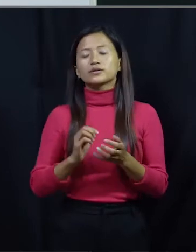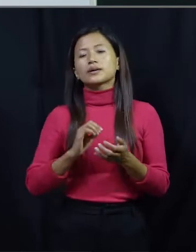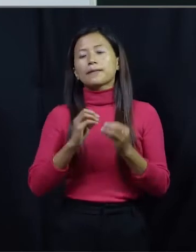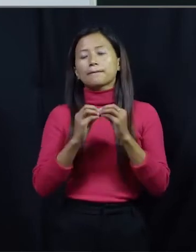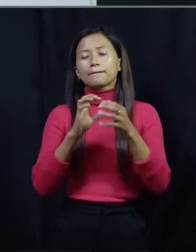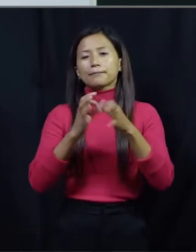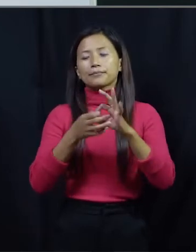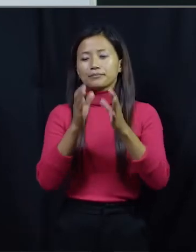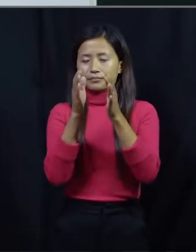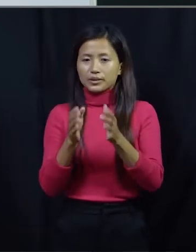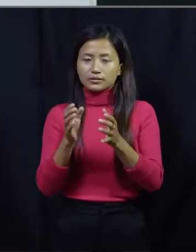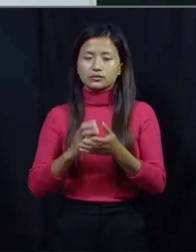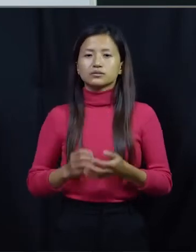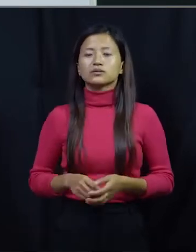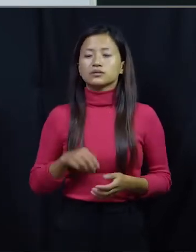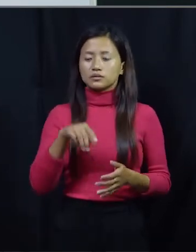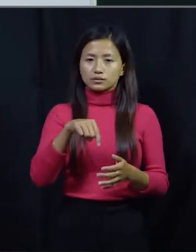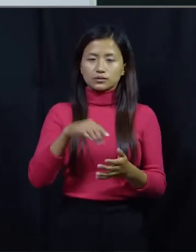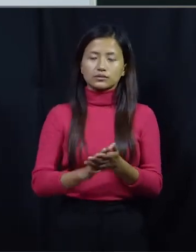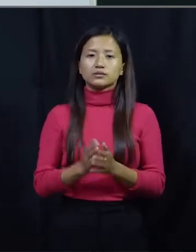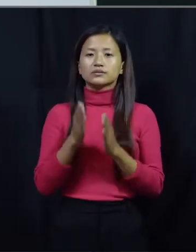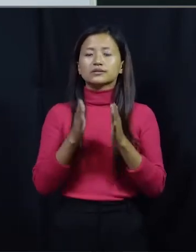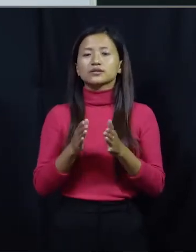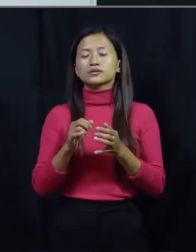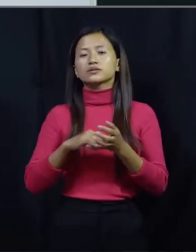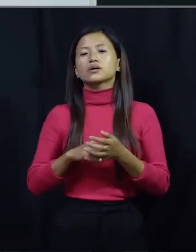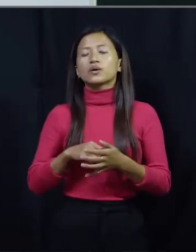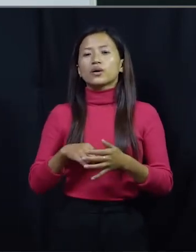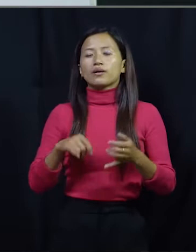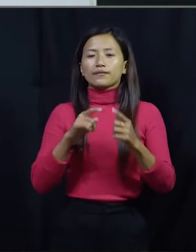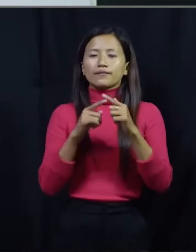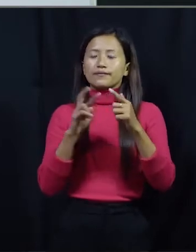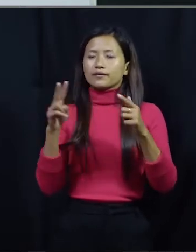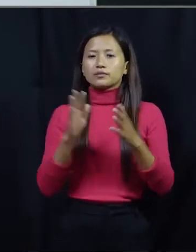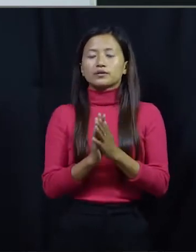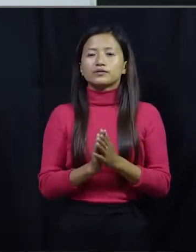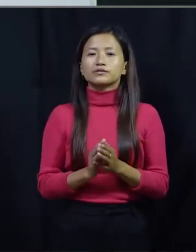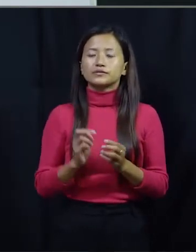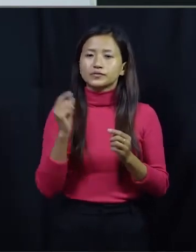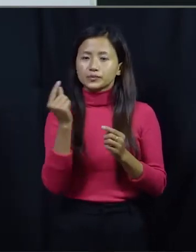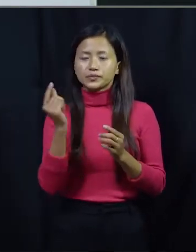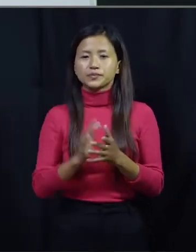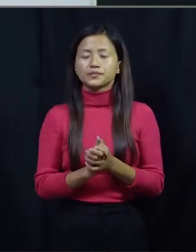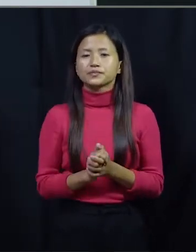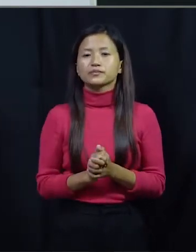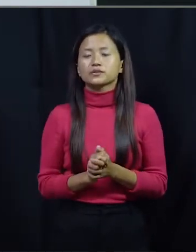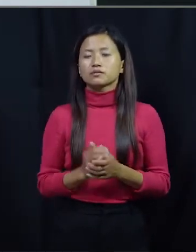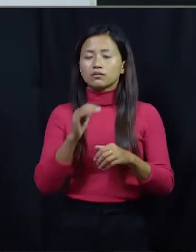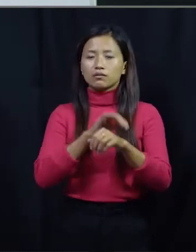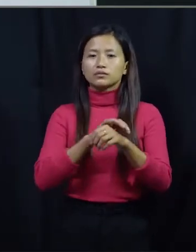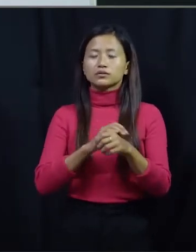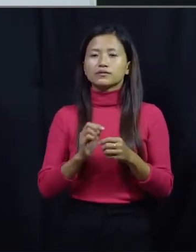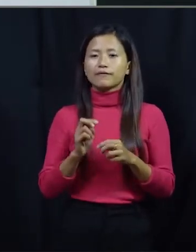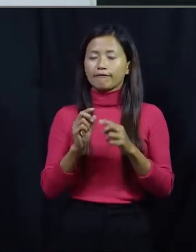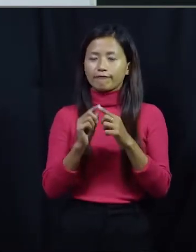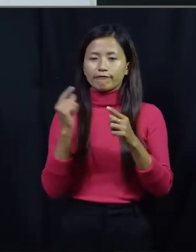on relations. And in this session, we are going to learn types of functions. Before that, let us have a short recap on function. What is a function?